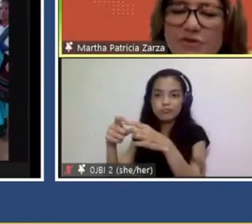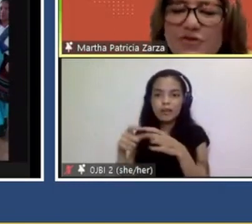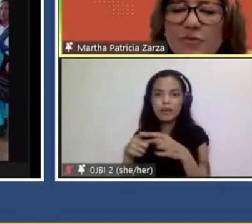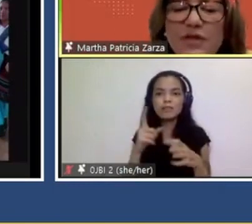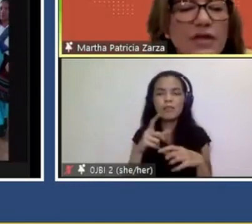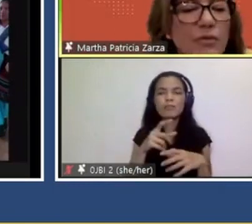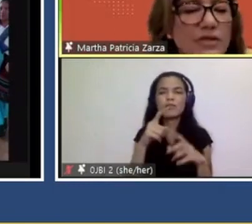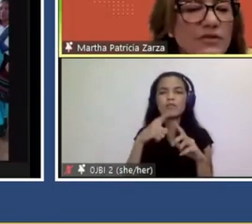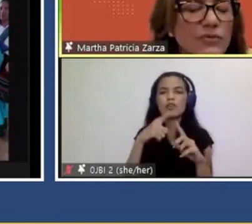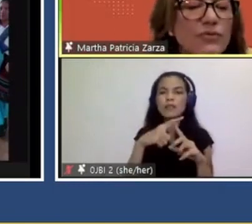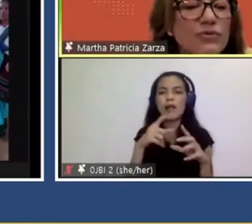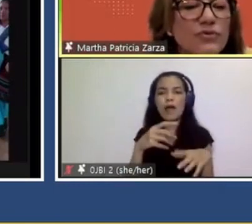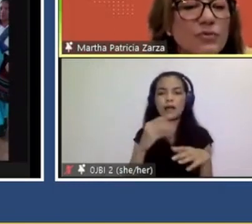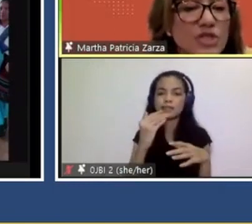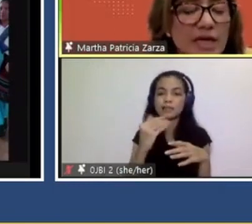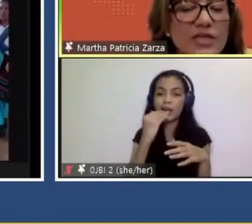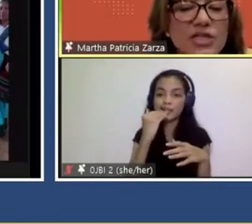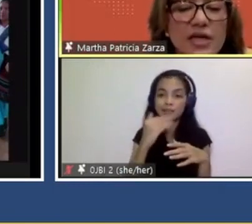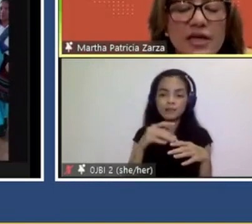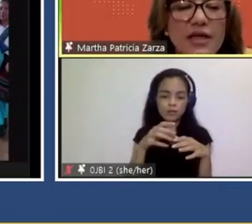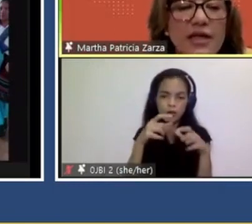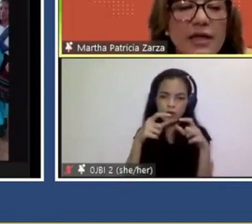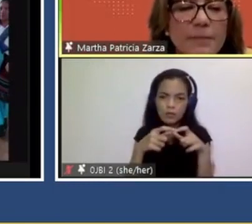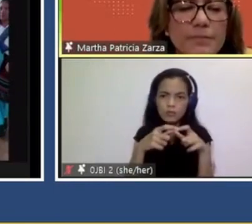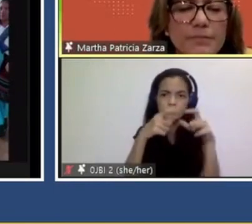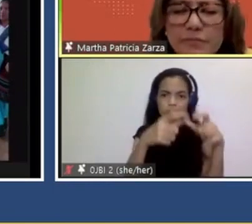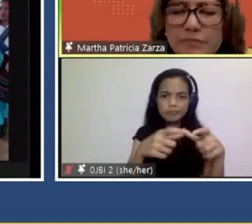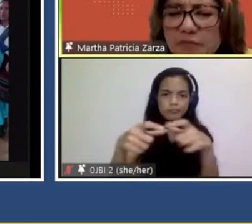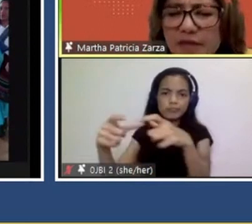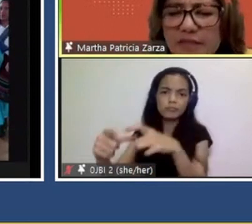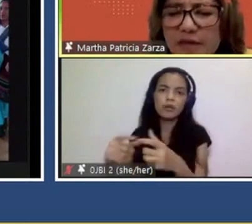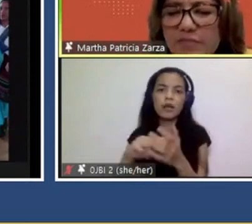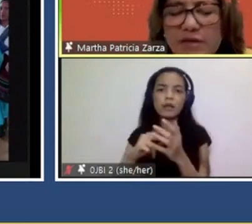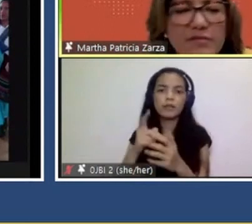was also something that they wanted to be changed.